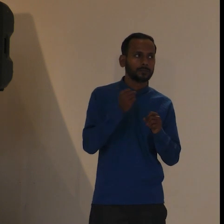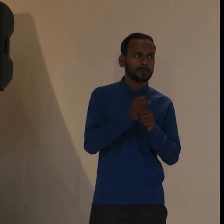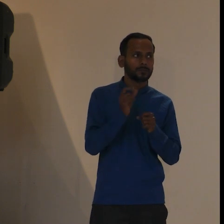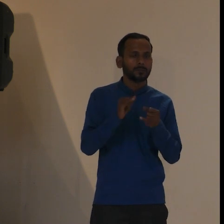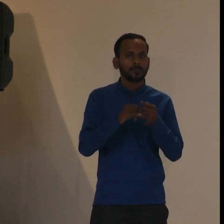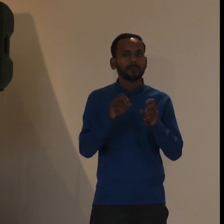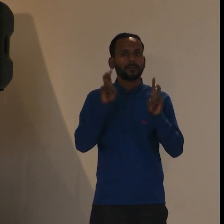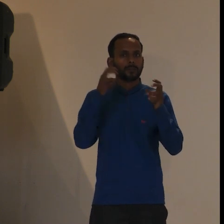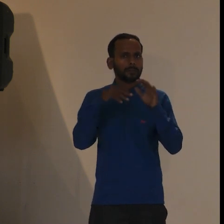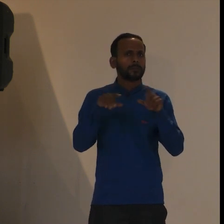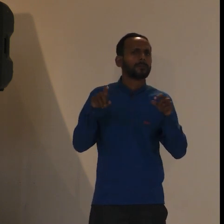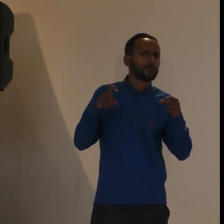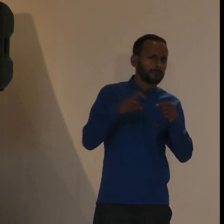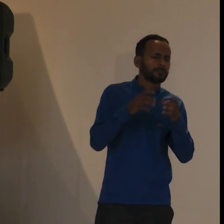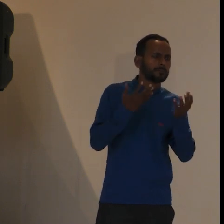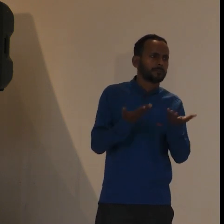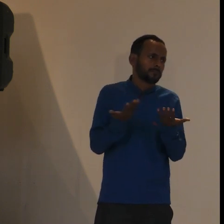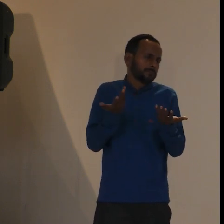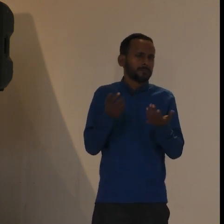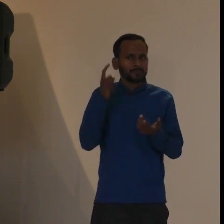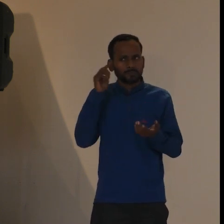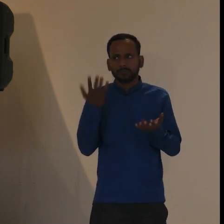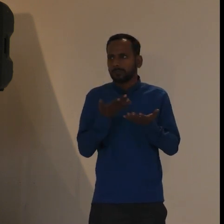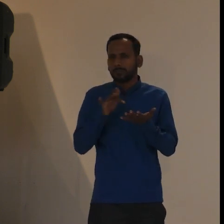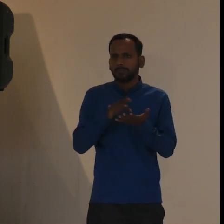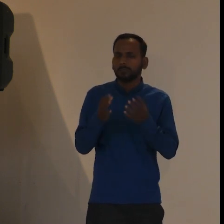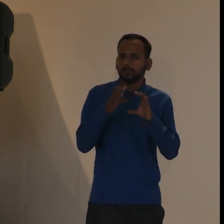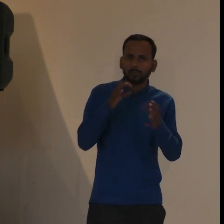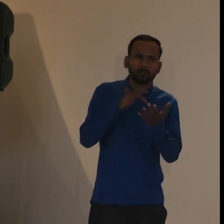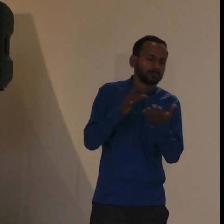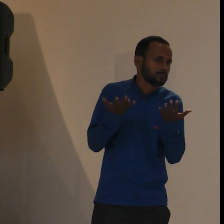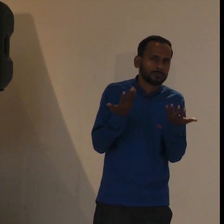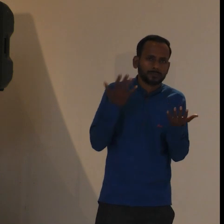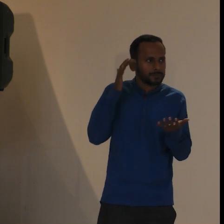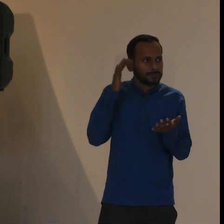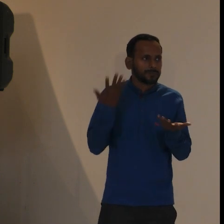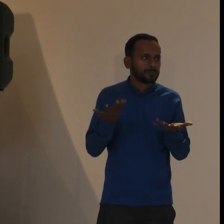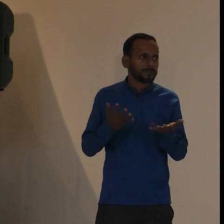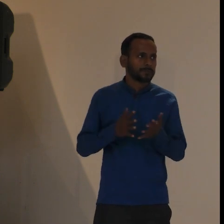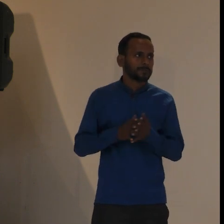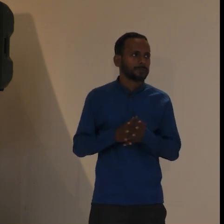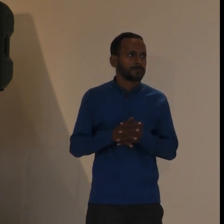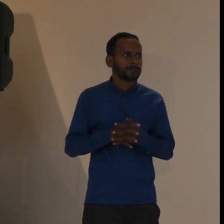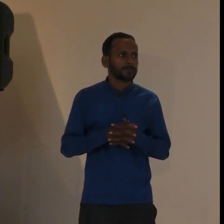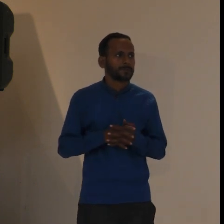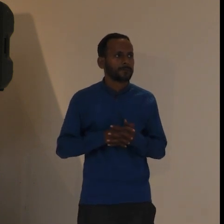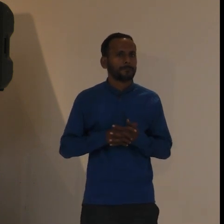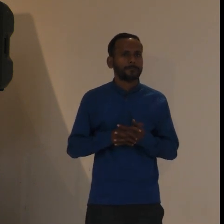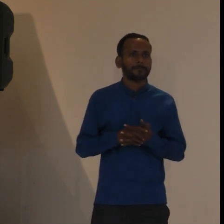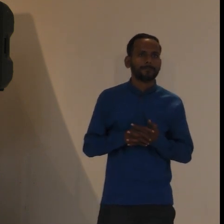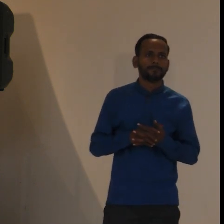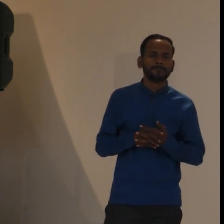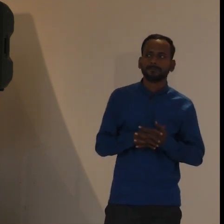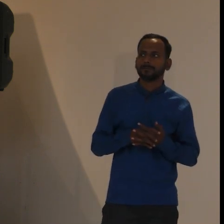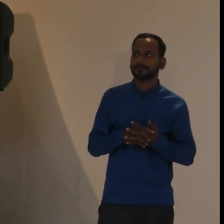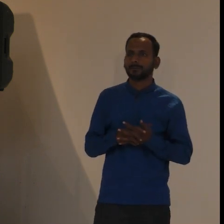images, there's the pelican monstrance, right? Now, in the catalogue, it is documented as the pelican monstrance. I've looked at that image 100